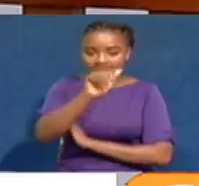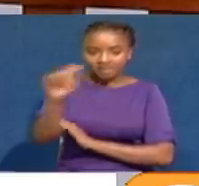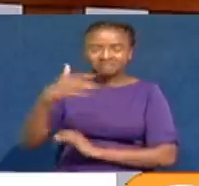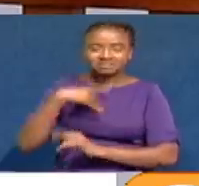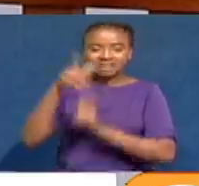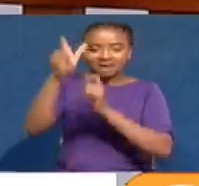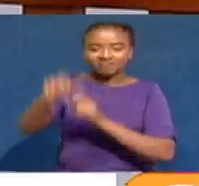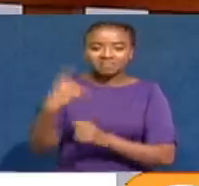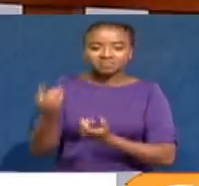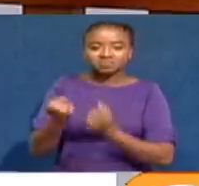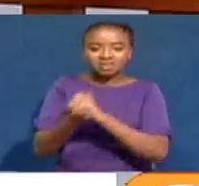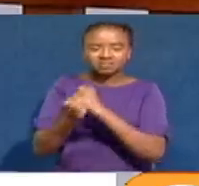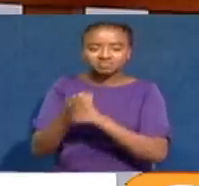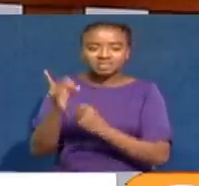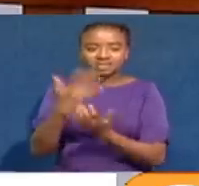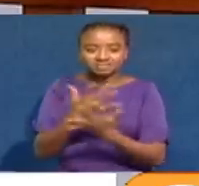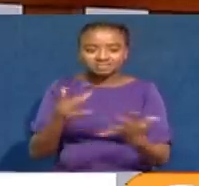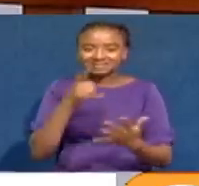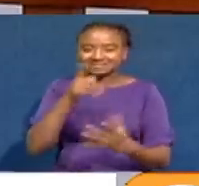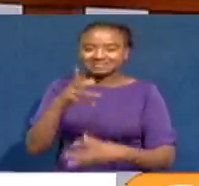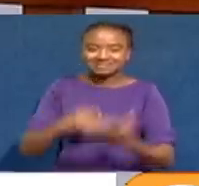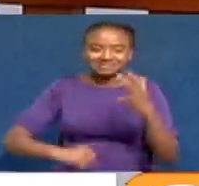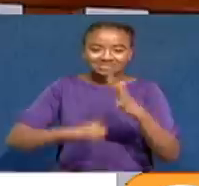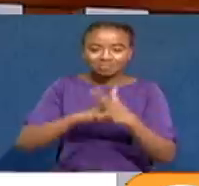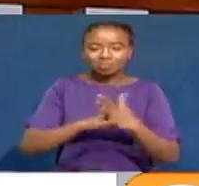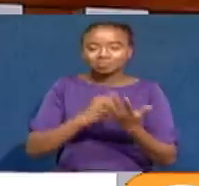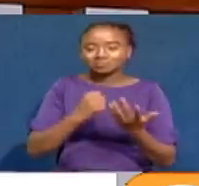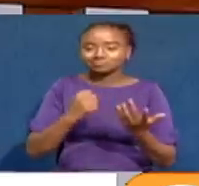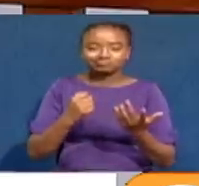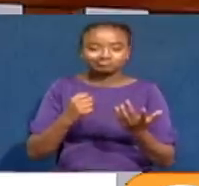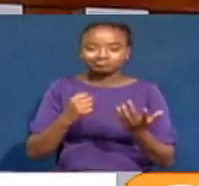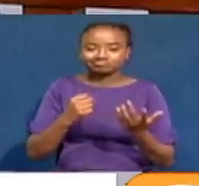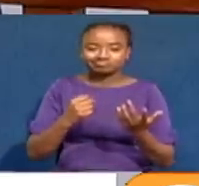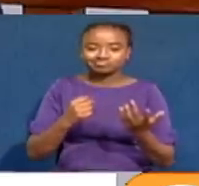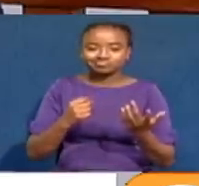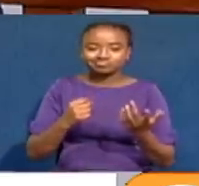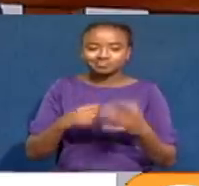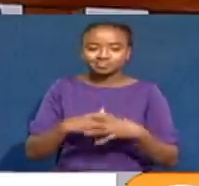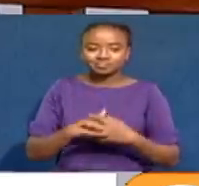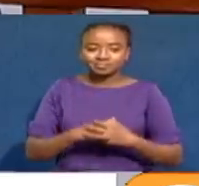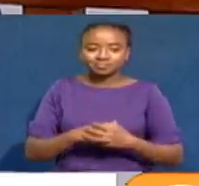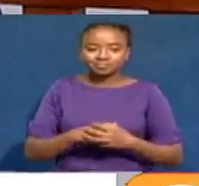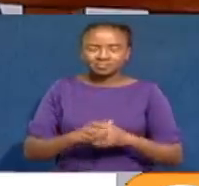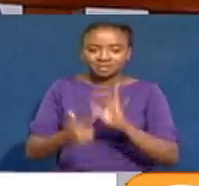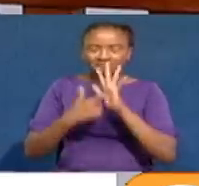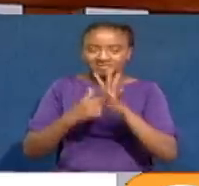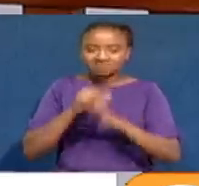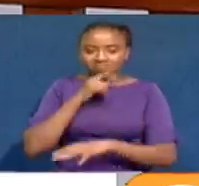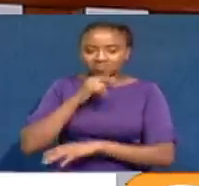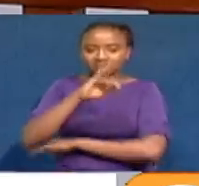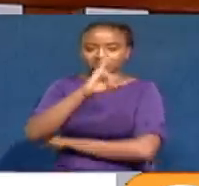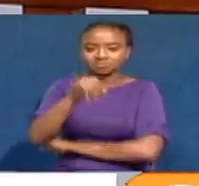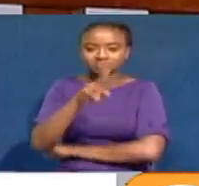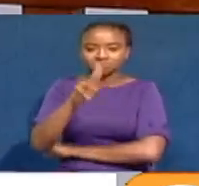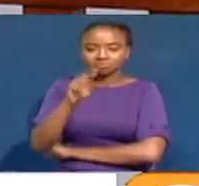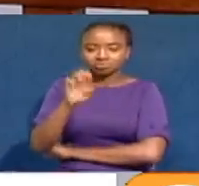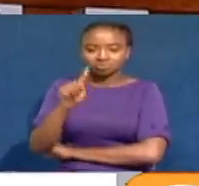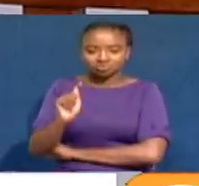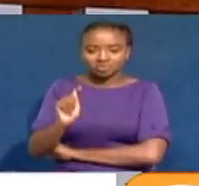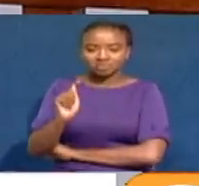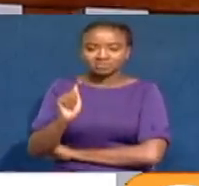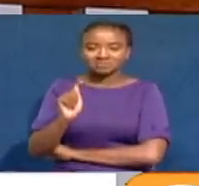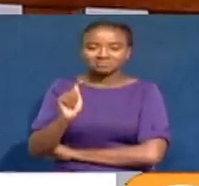describing things that are not supposed, they are actually childish in politics. They besmirch Junet for what he said, but they themselves, the